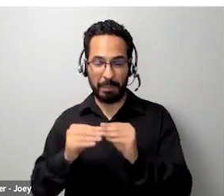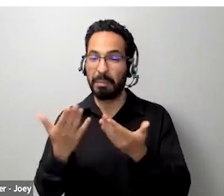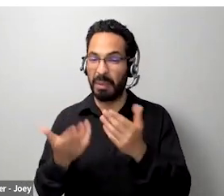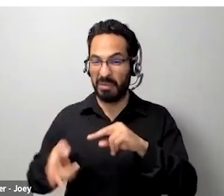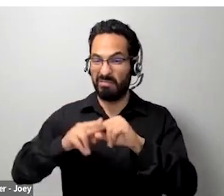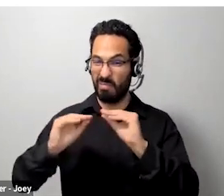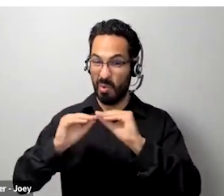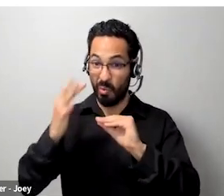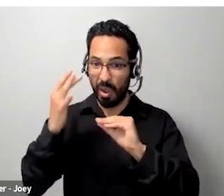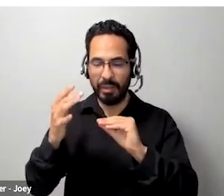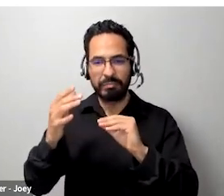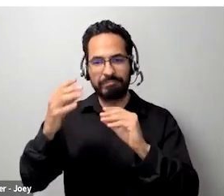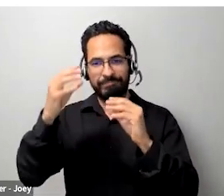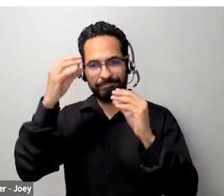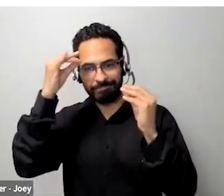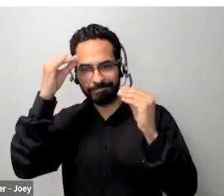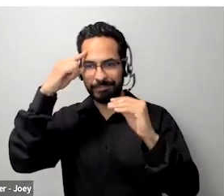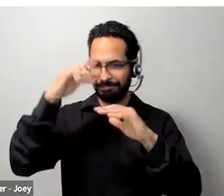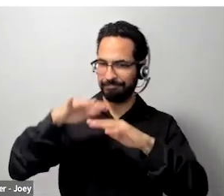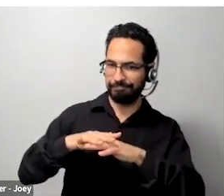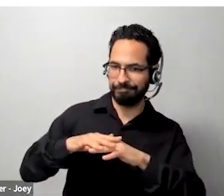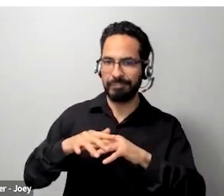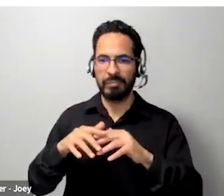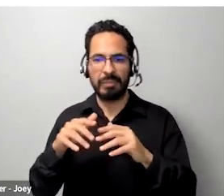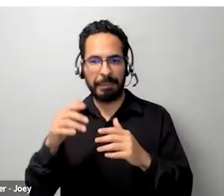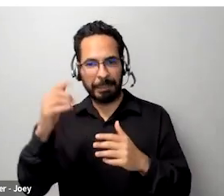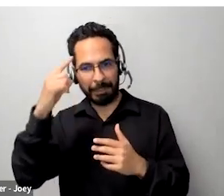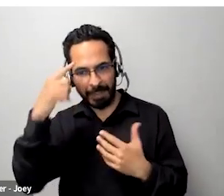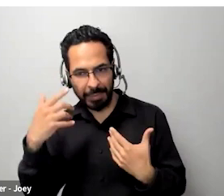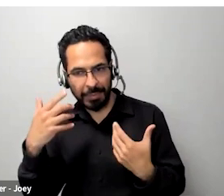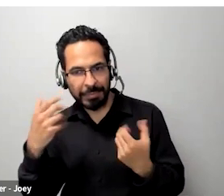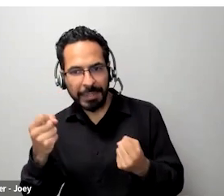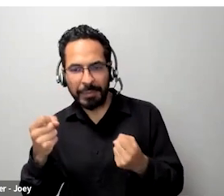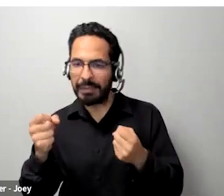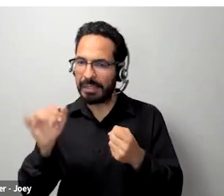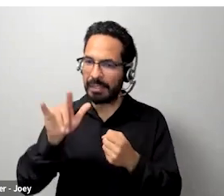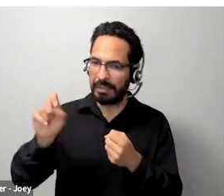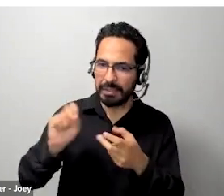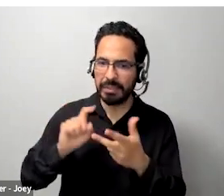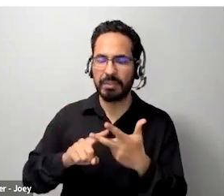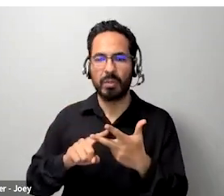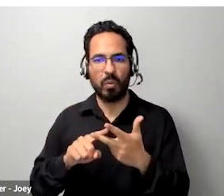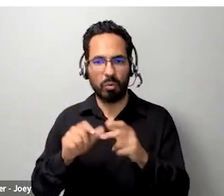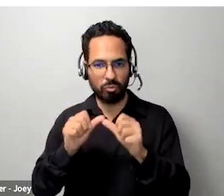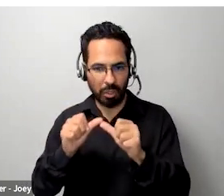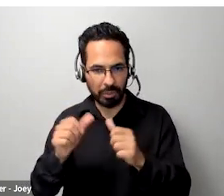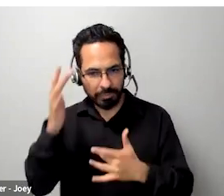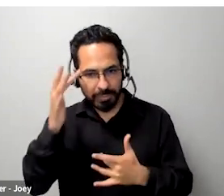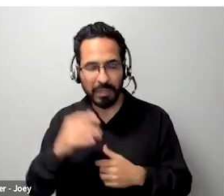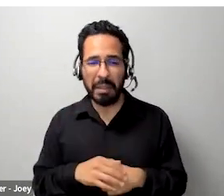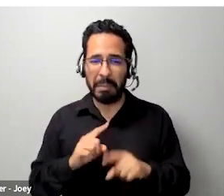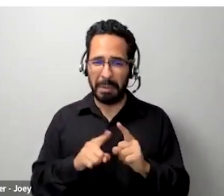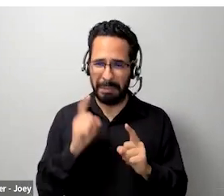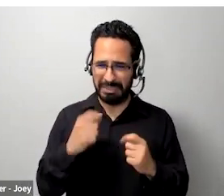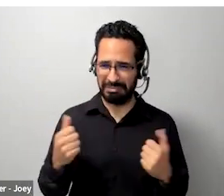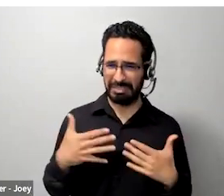when considering neurodivergence, mental illness, and chronic illnesses. Unfortunately, due to stigma and fear of